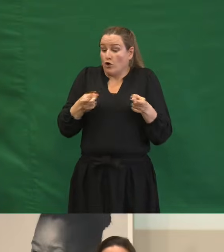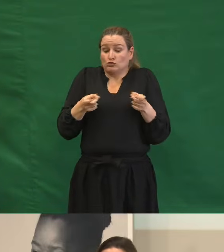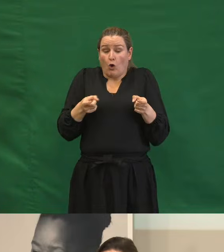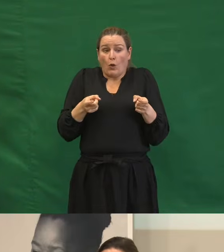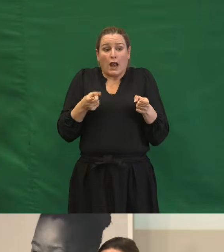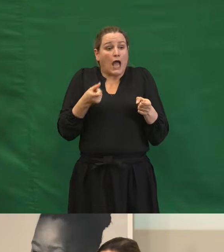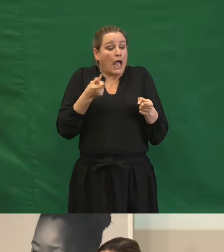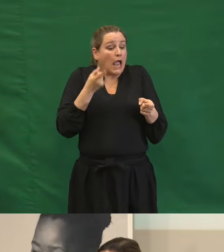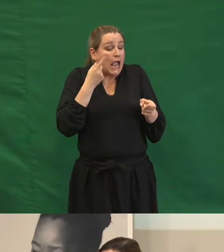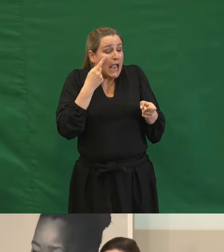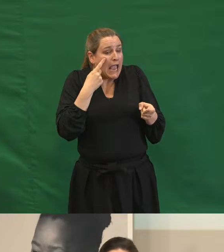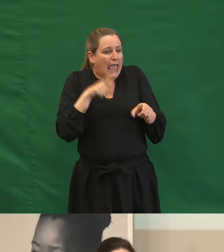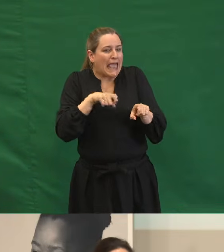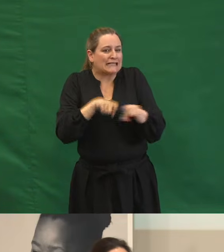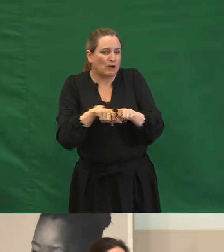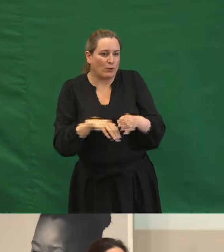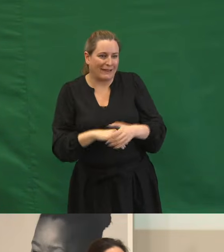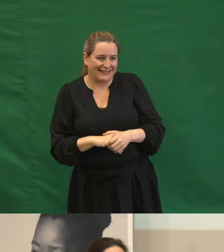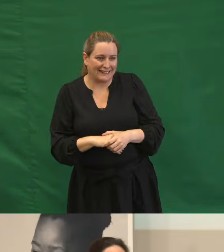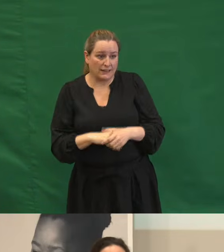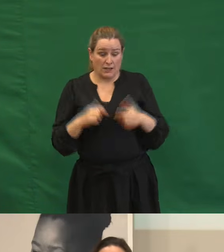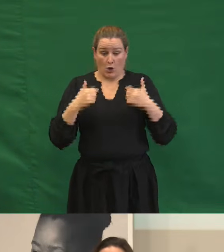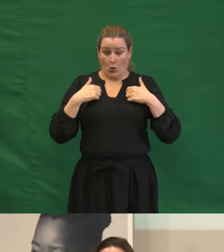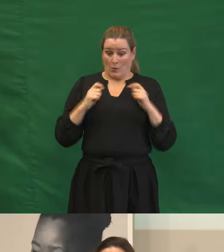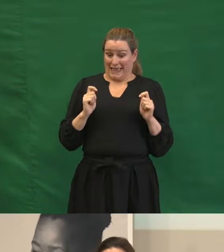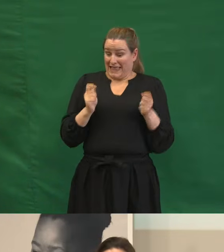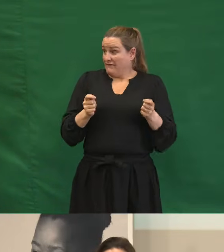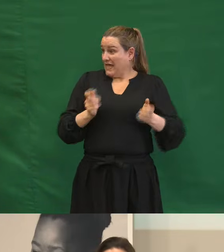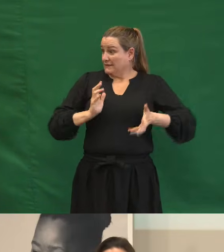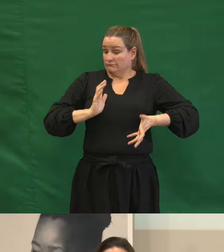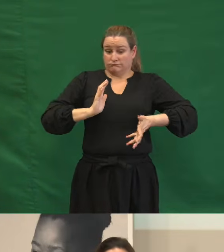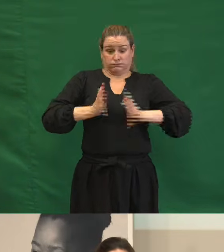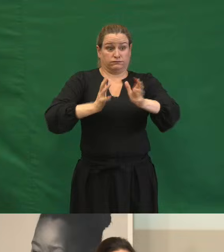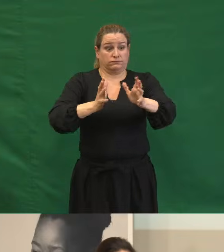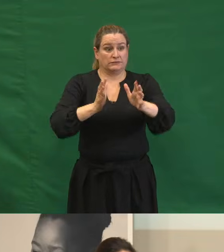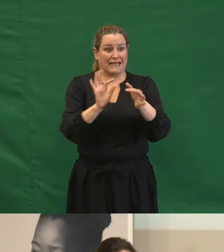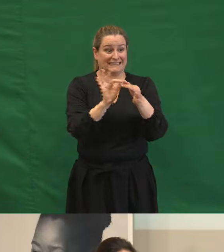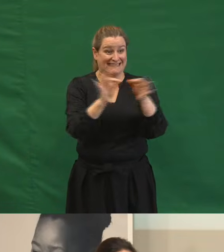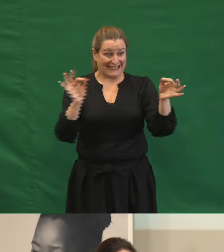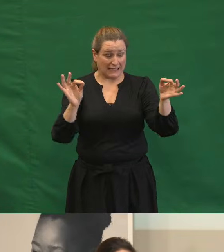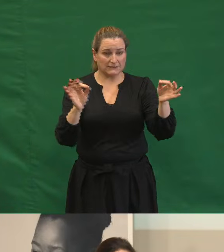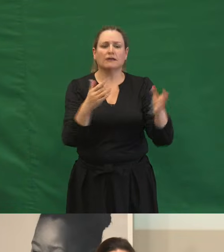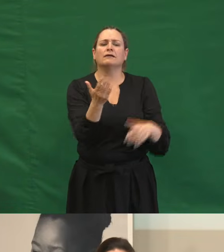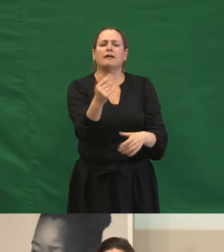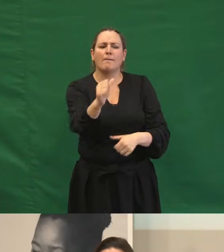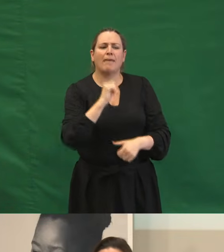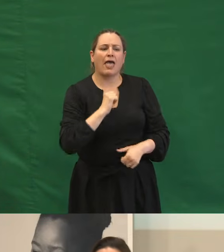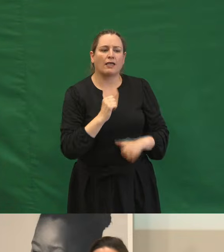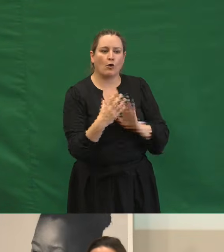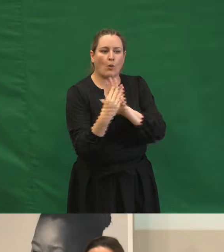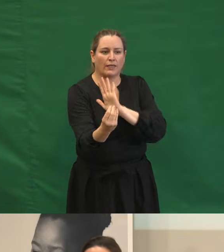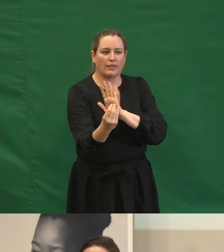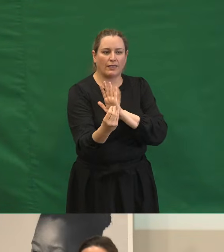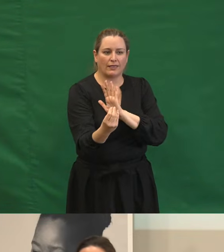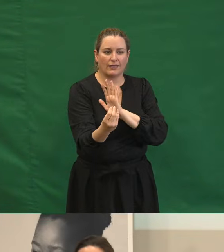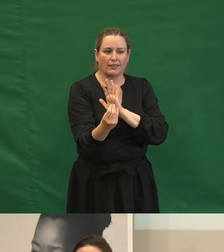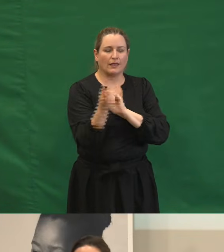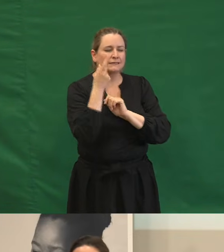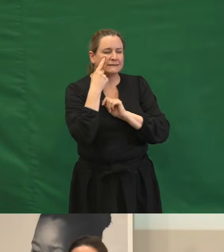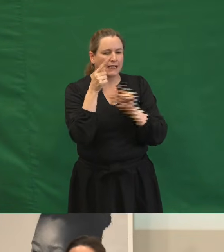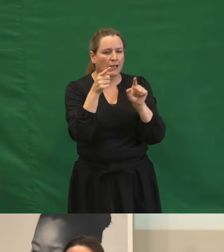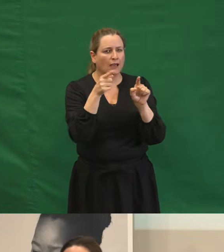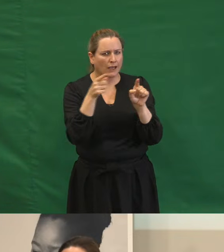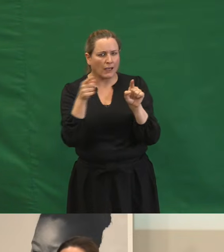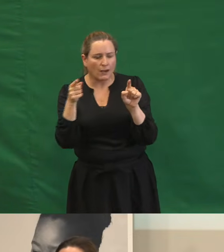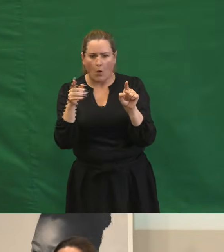a sentence repetition task, elicitation tasks for verb, agreement, and negation, and then